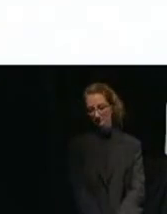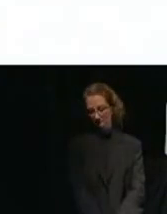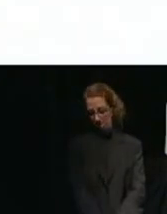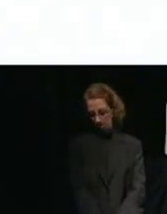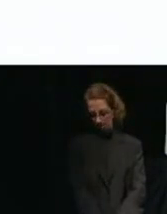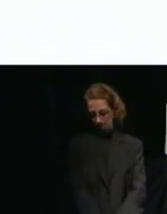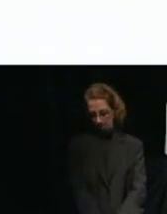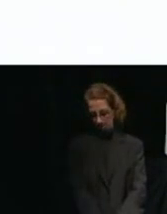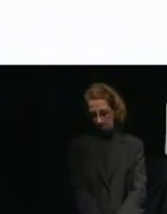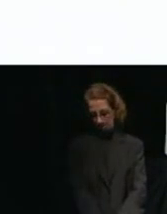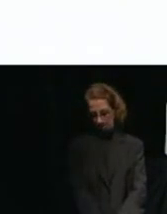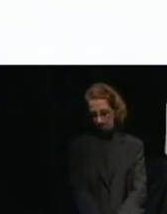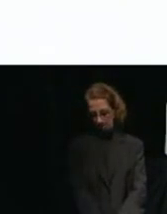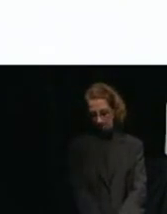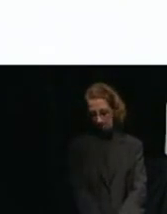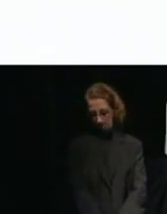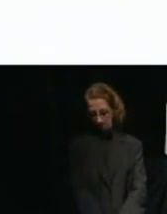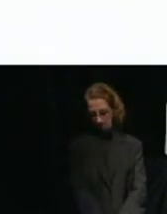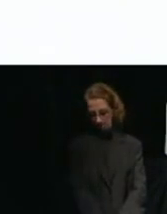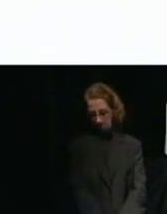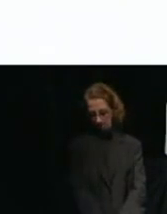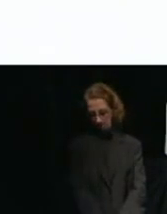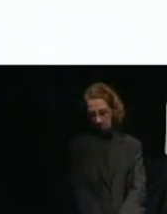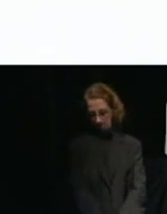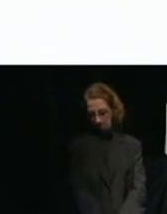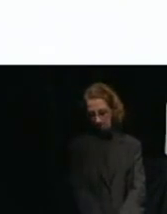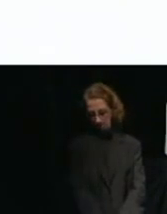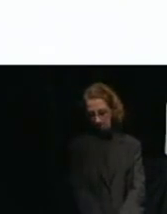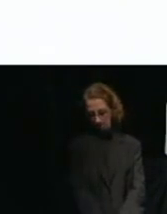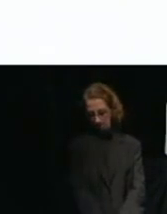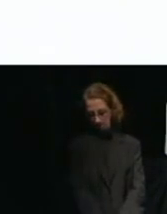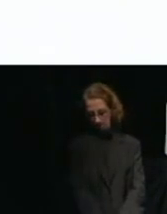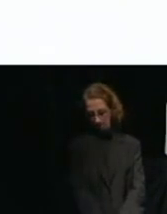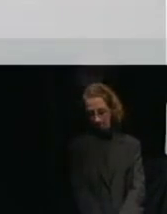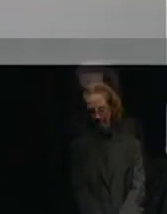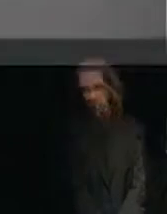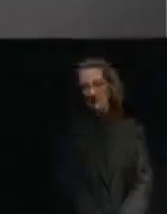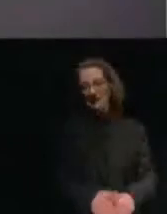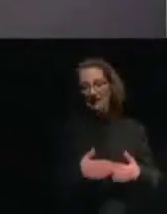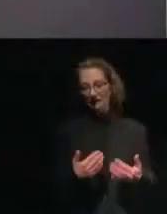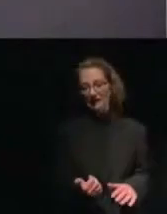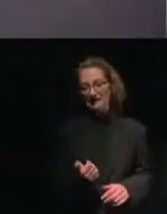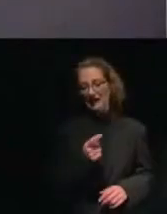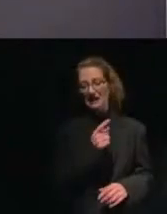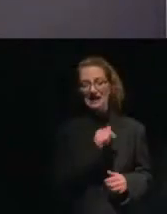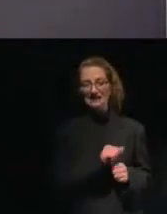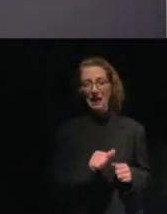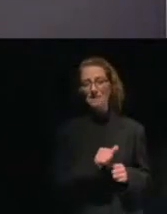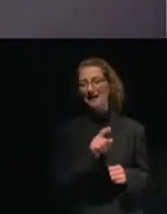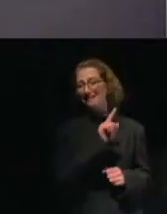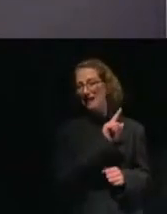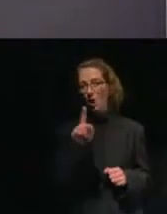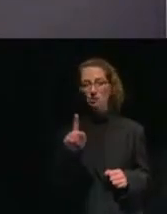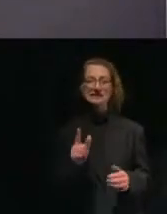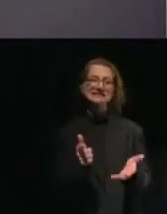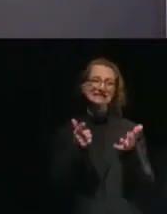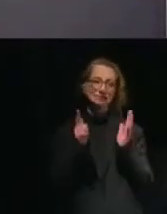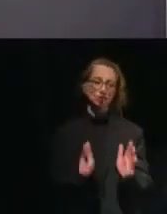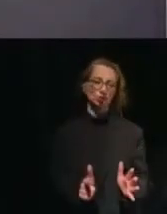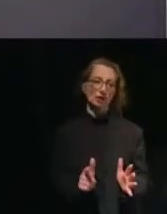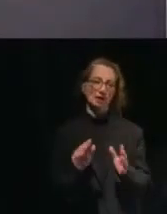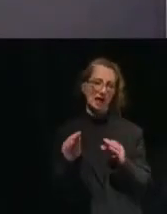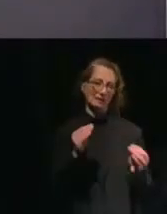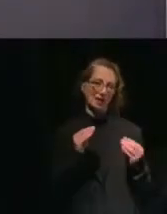And in terms of the results of the survey, we had nearly 1,700 participants.